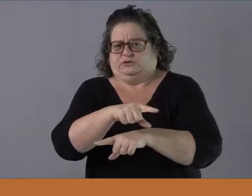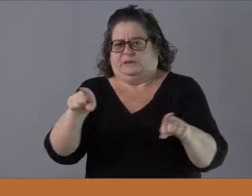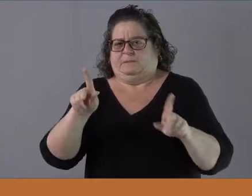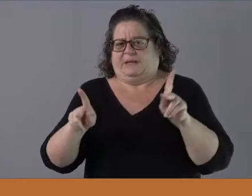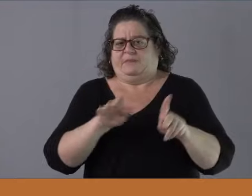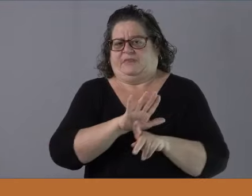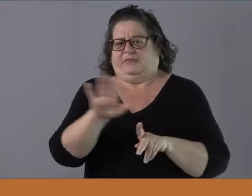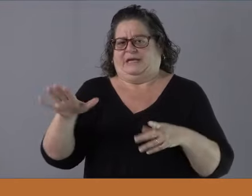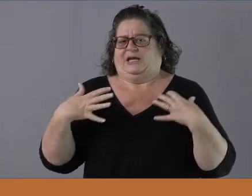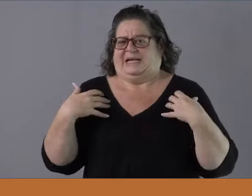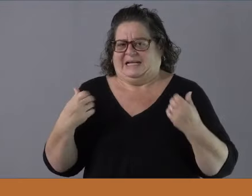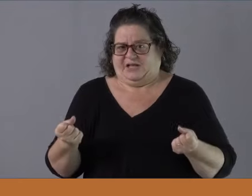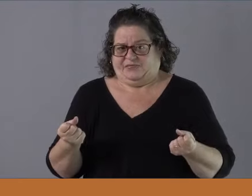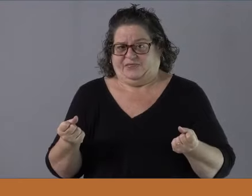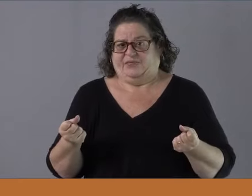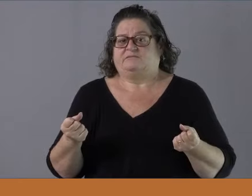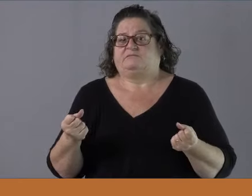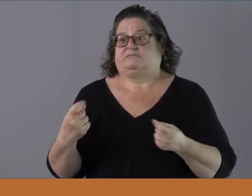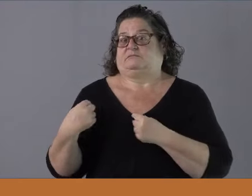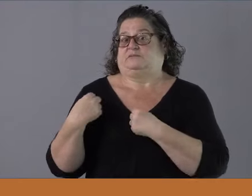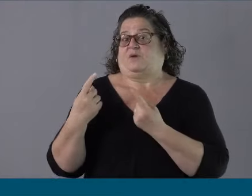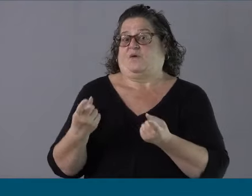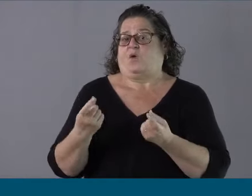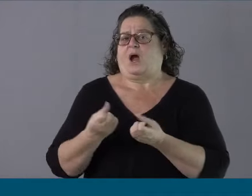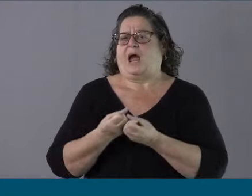done to date on this issue.